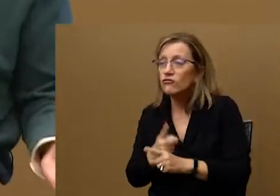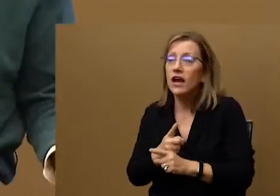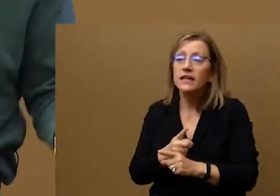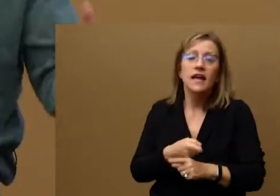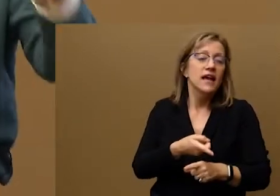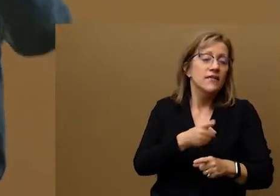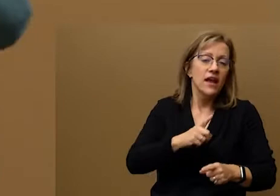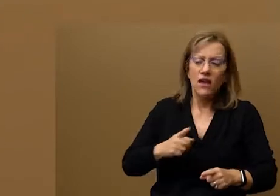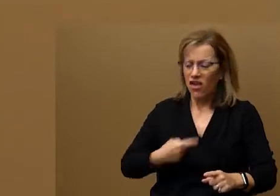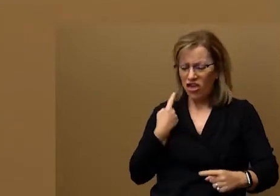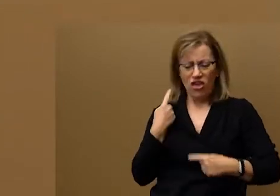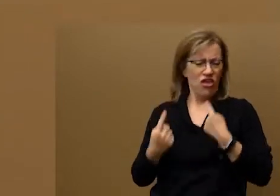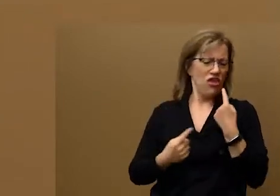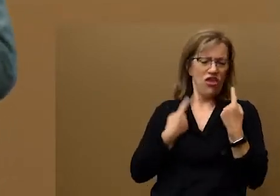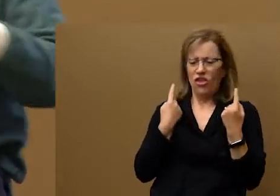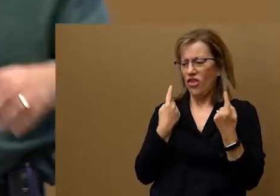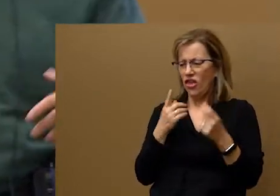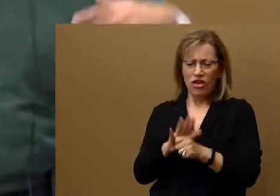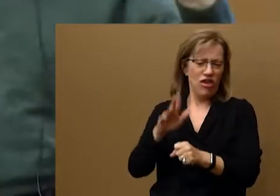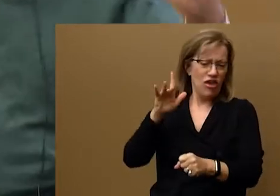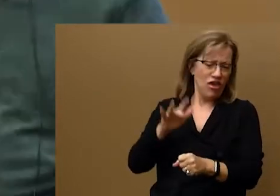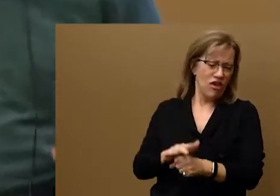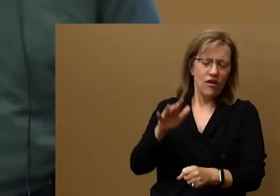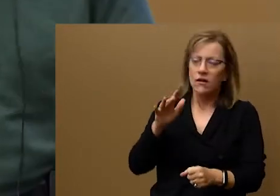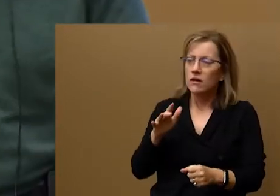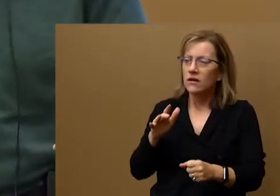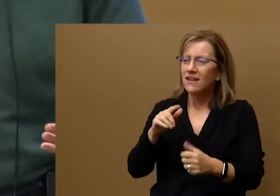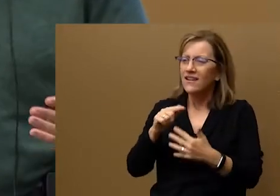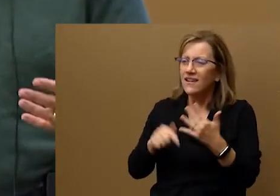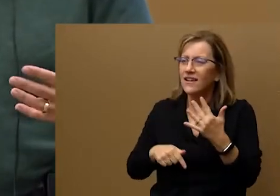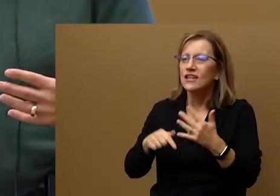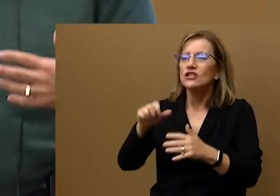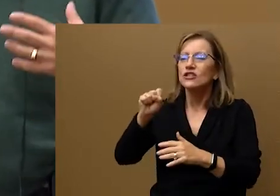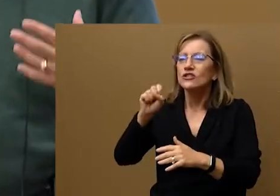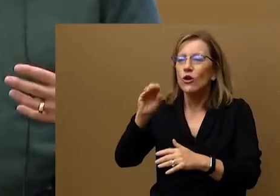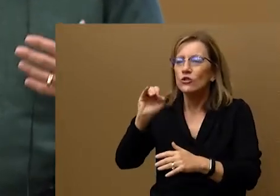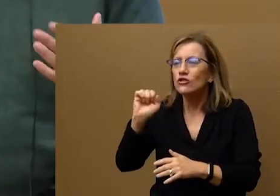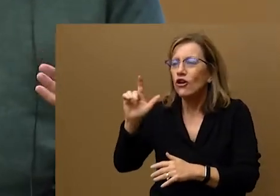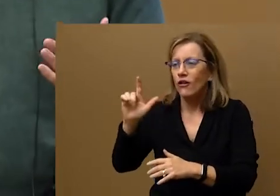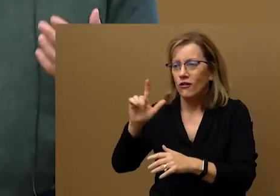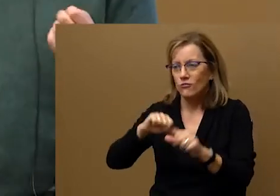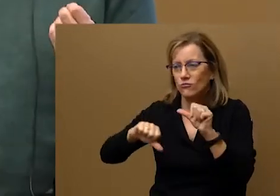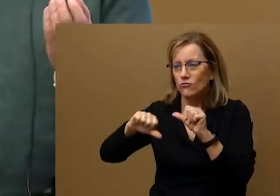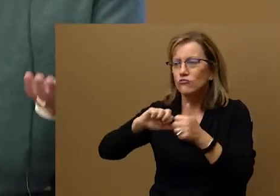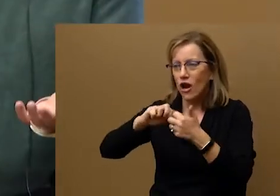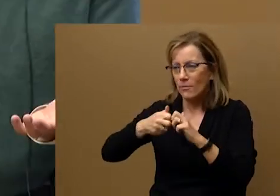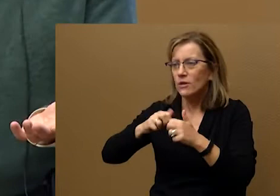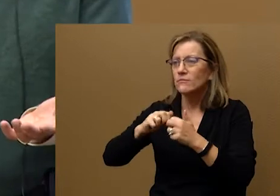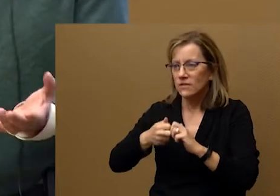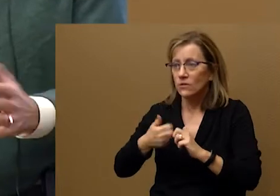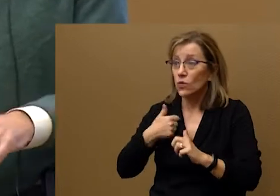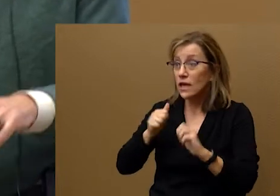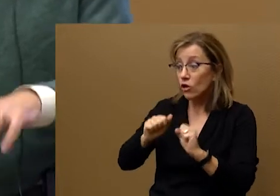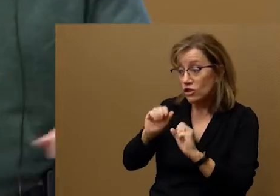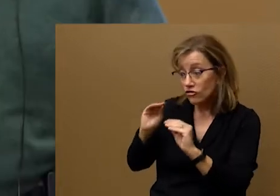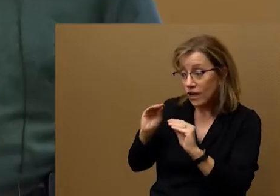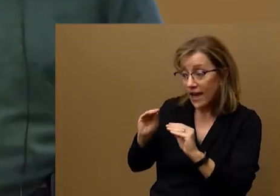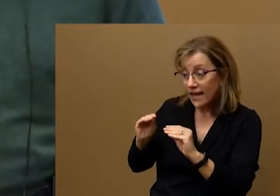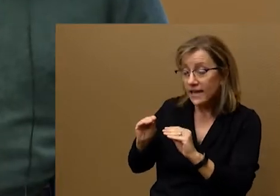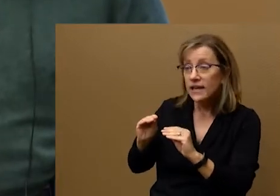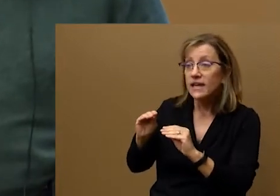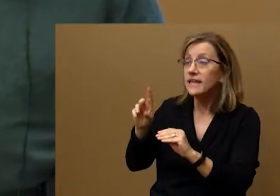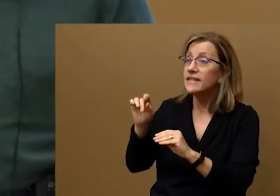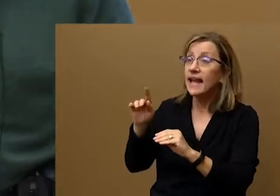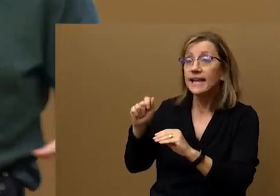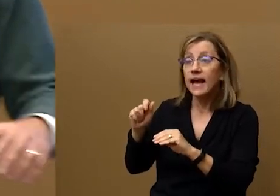offense easily, and they blew up on the job, and they had all these social problems. And we could train people to do data